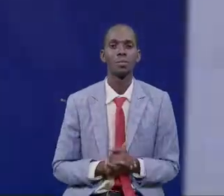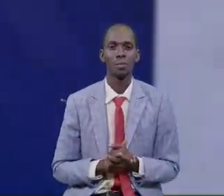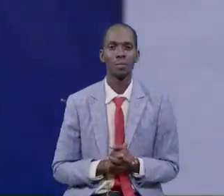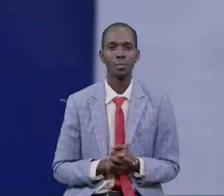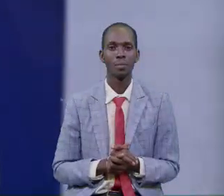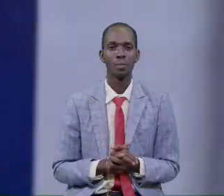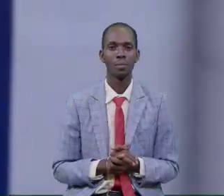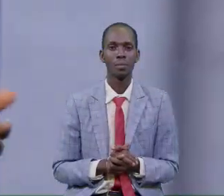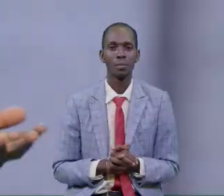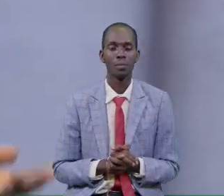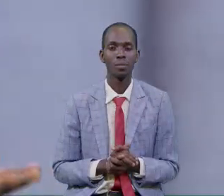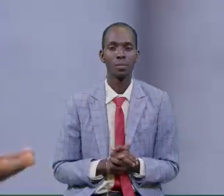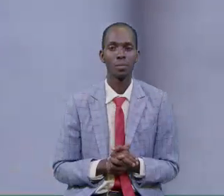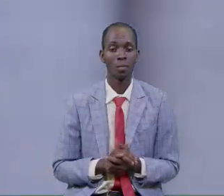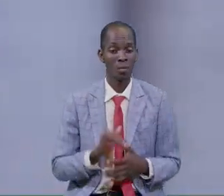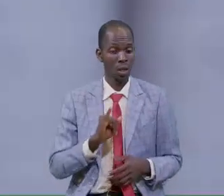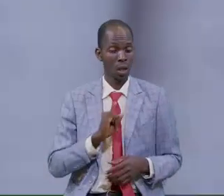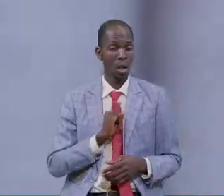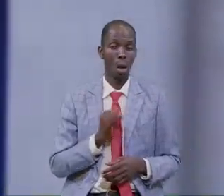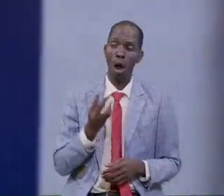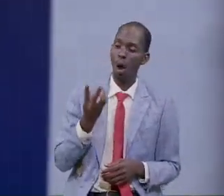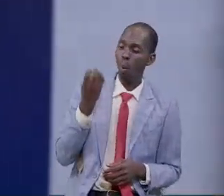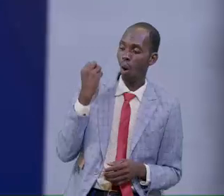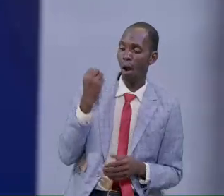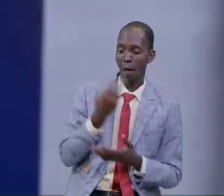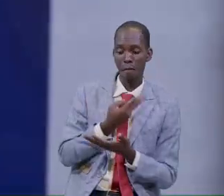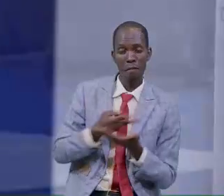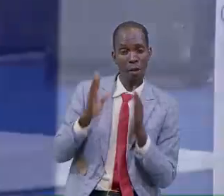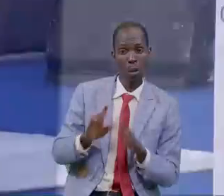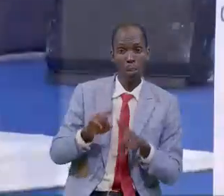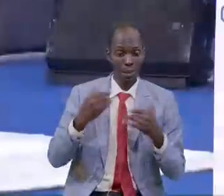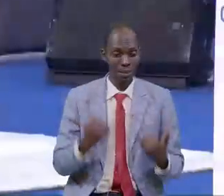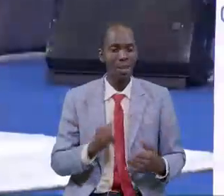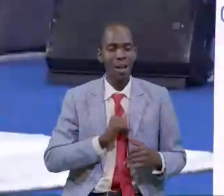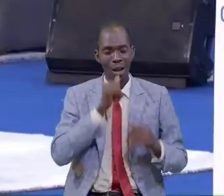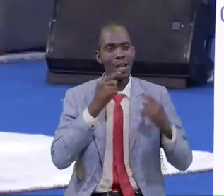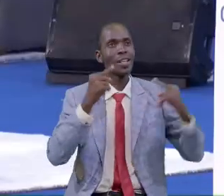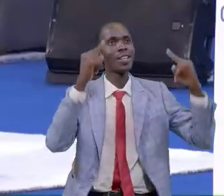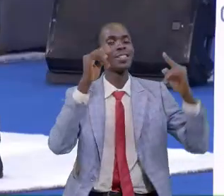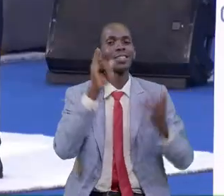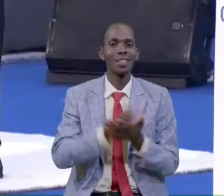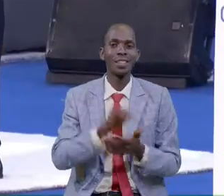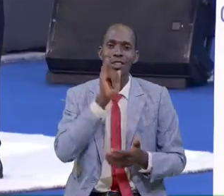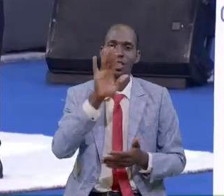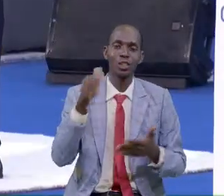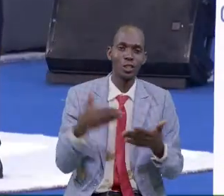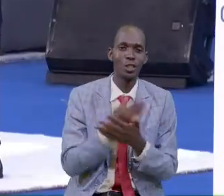tongue. I was a failure, I'm now a success. That's your new tongue.